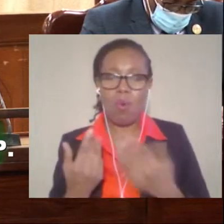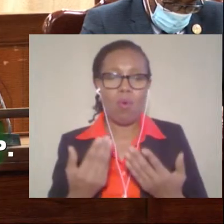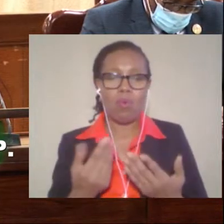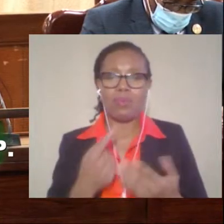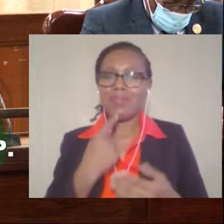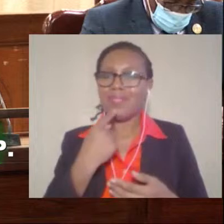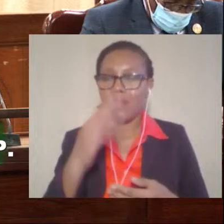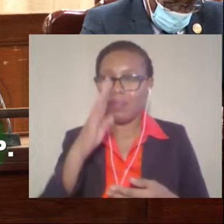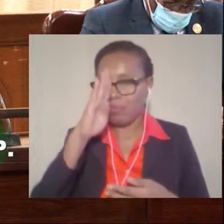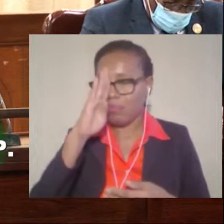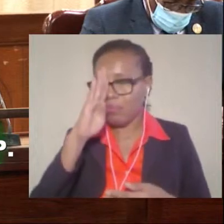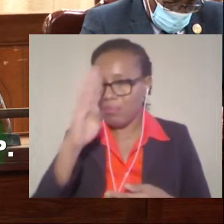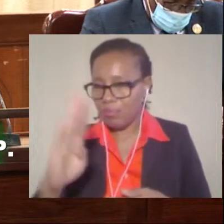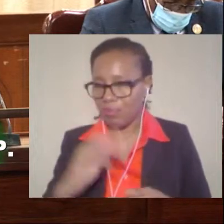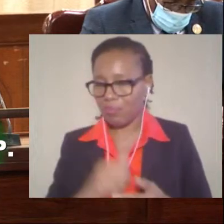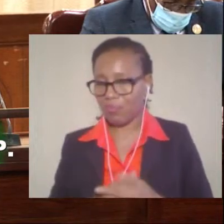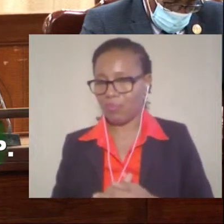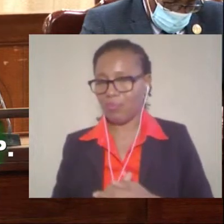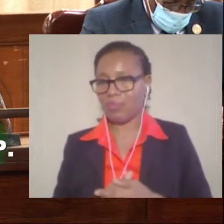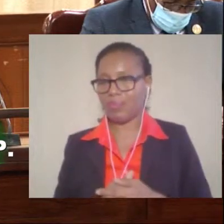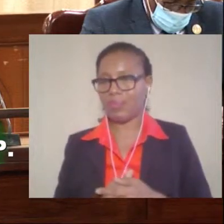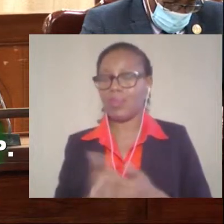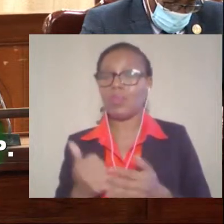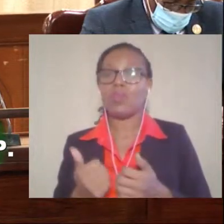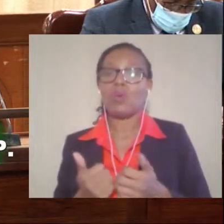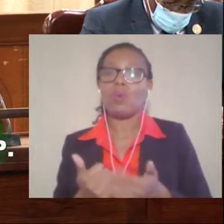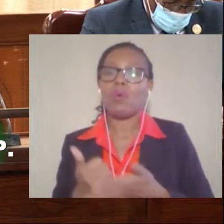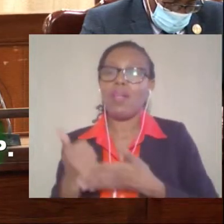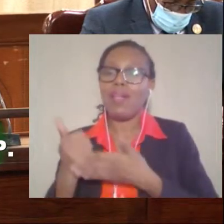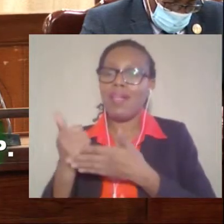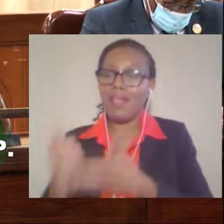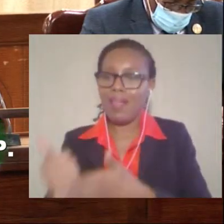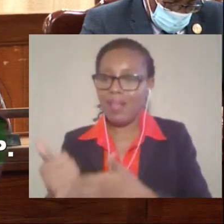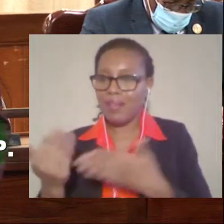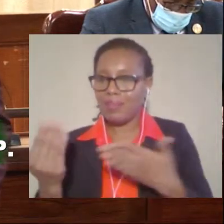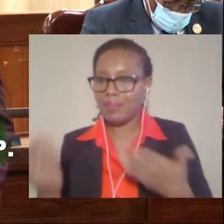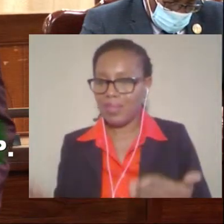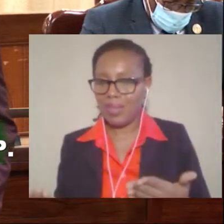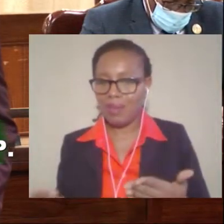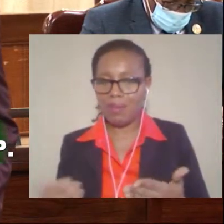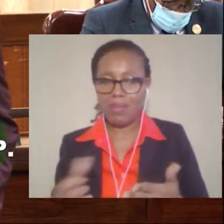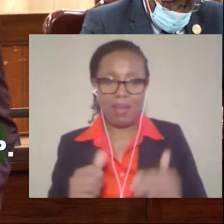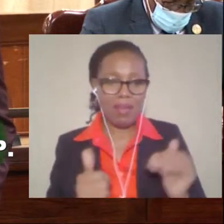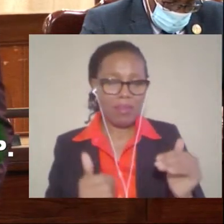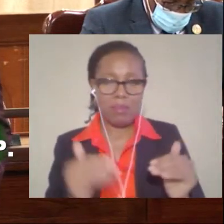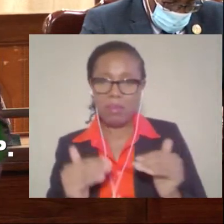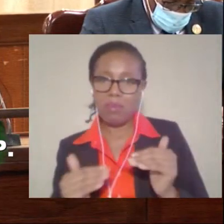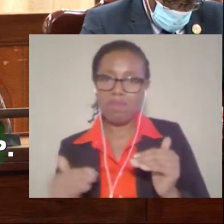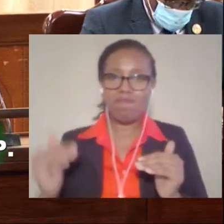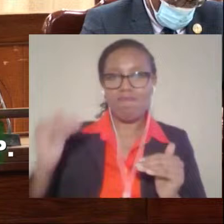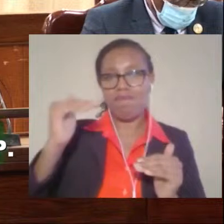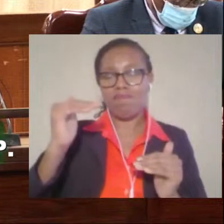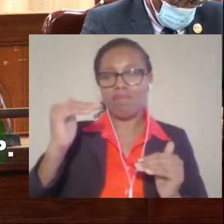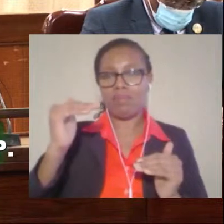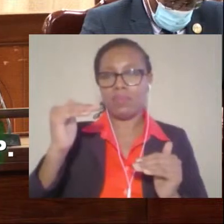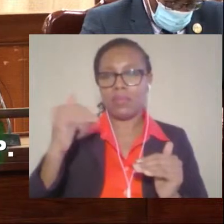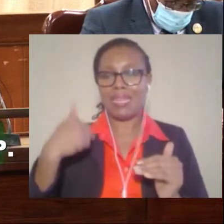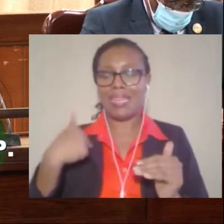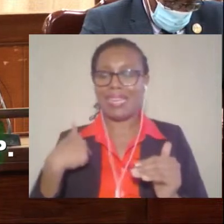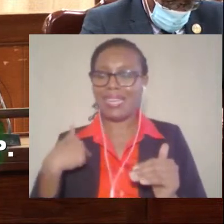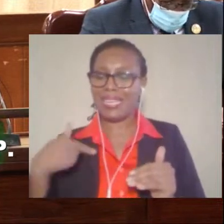an advantage over others, and that that advantage is derived by that knowledge because of political